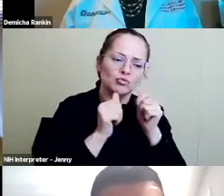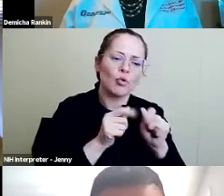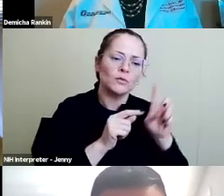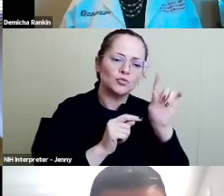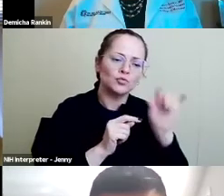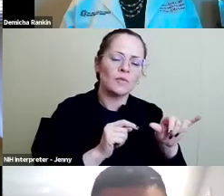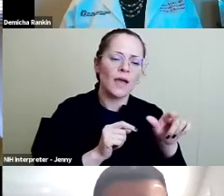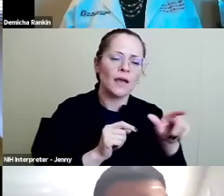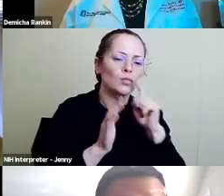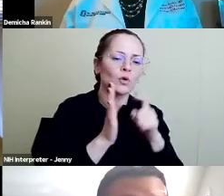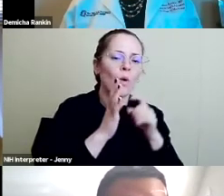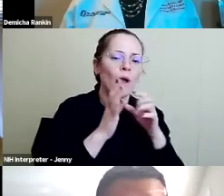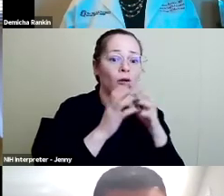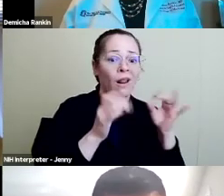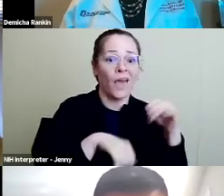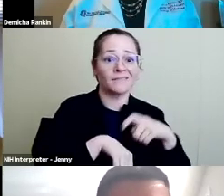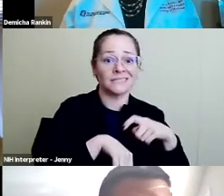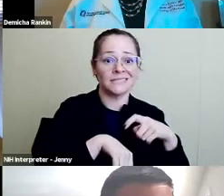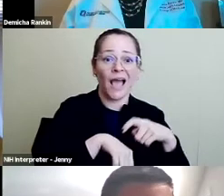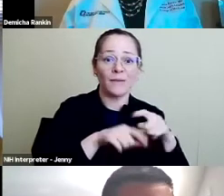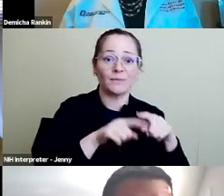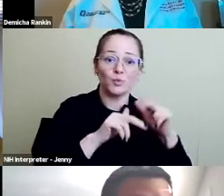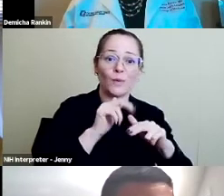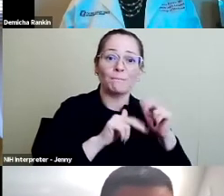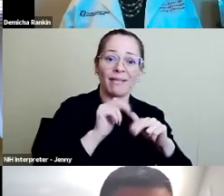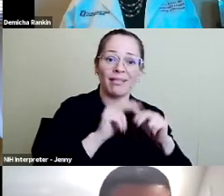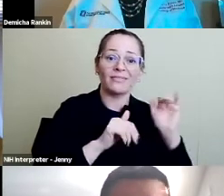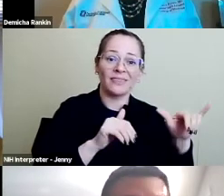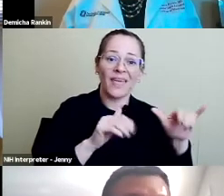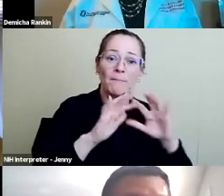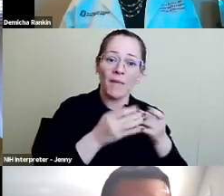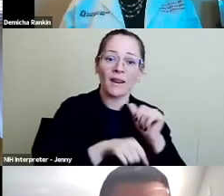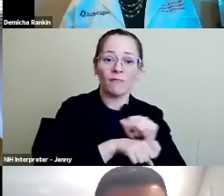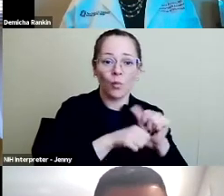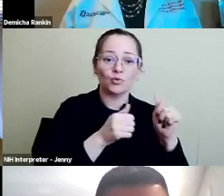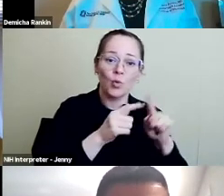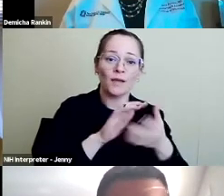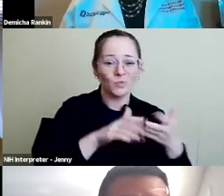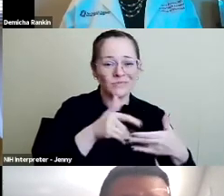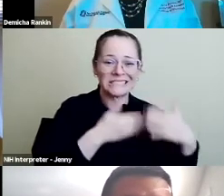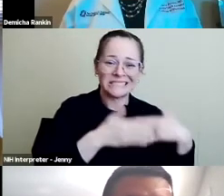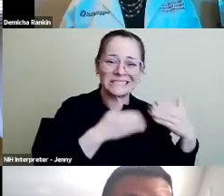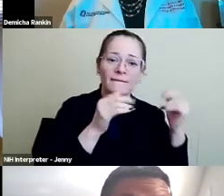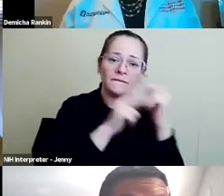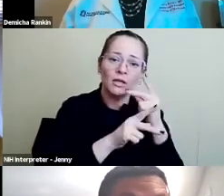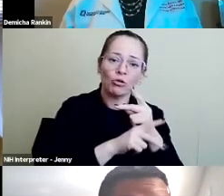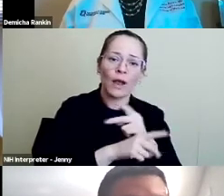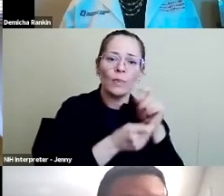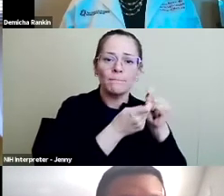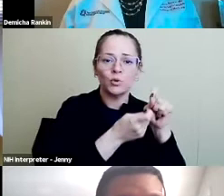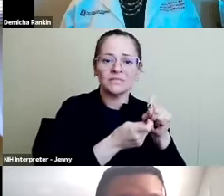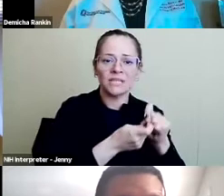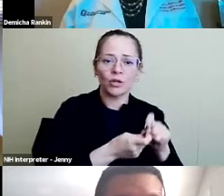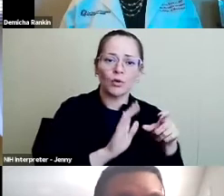lot of time in to build that body of work, get the momentum going, figure out the particular protocols to get